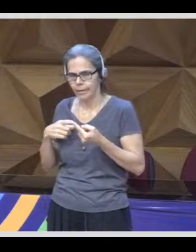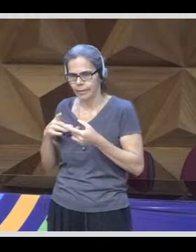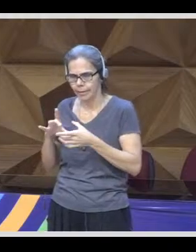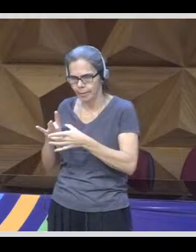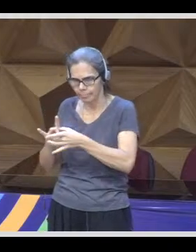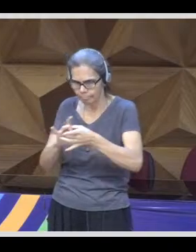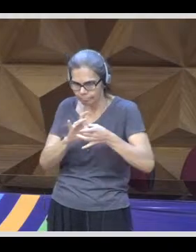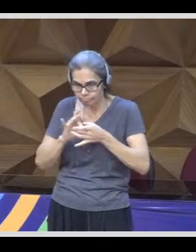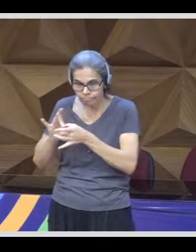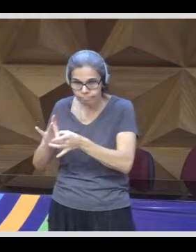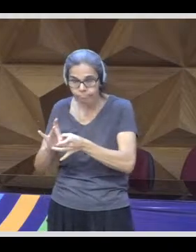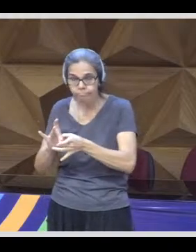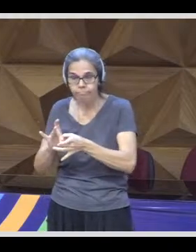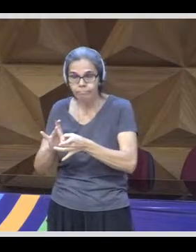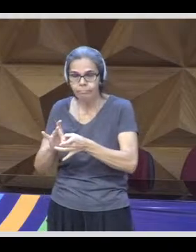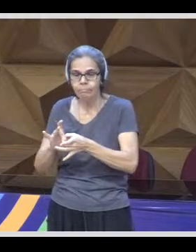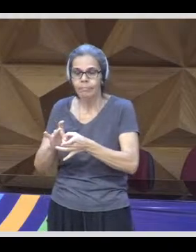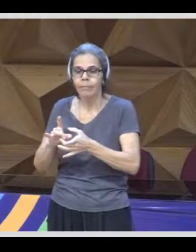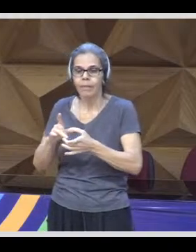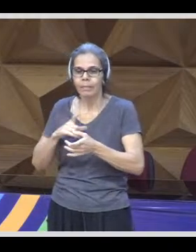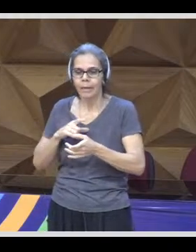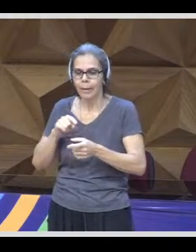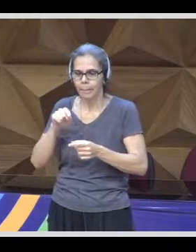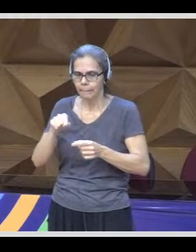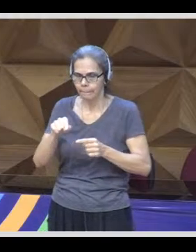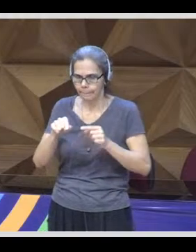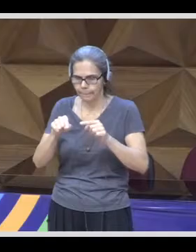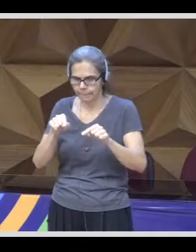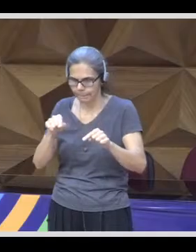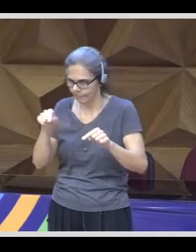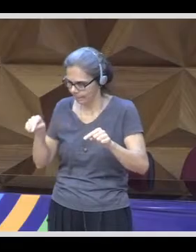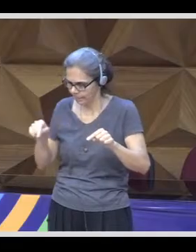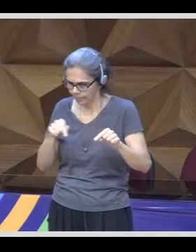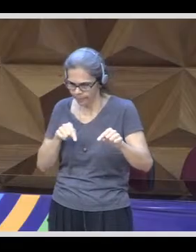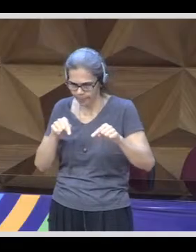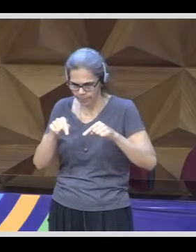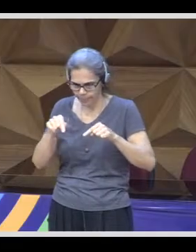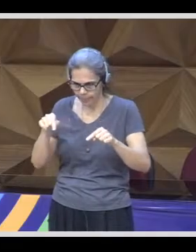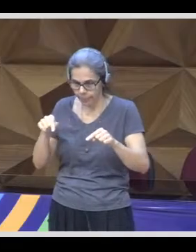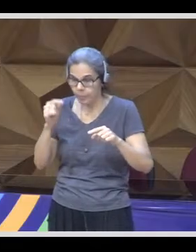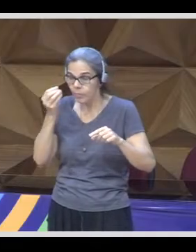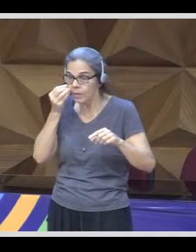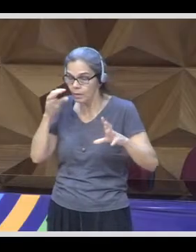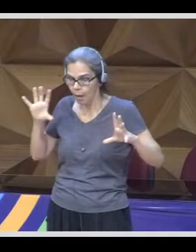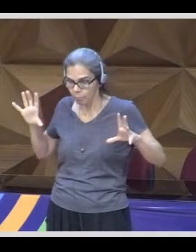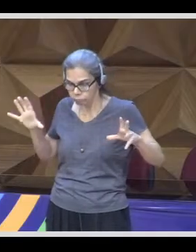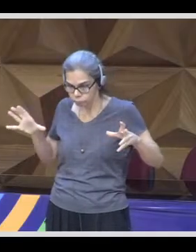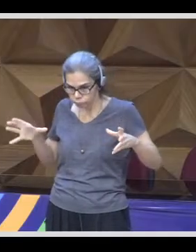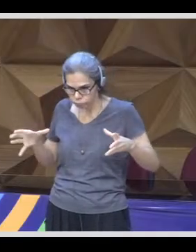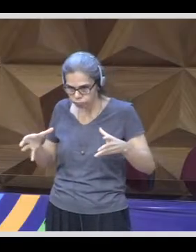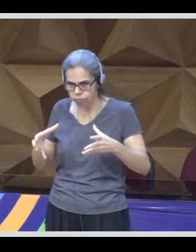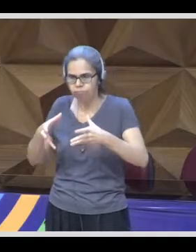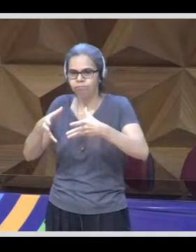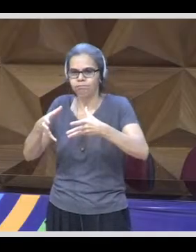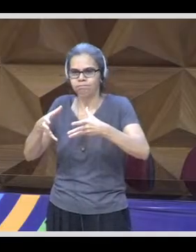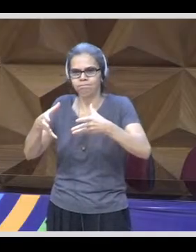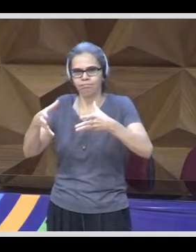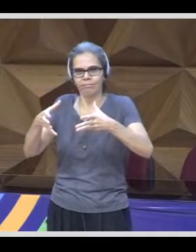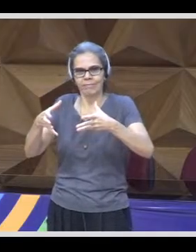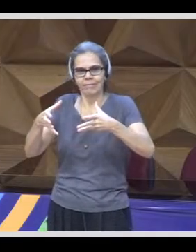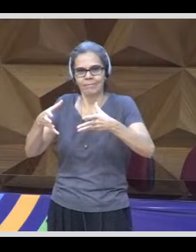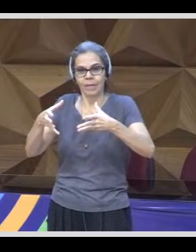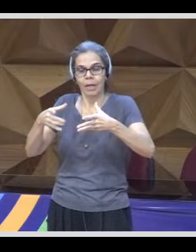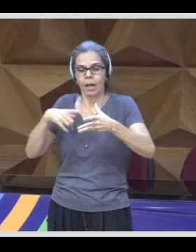with a subset of the edges for which I have stronger evidence or a